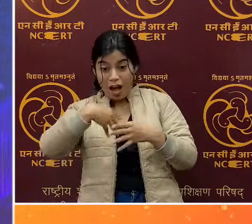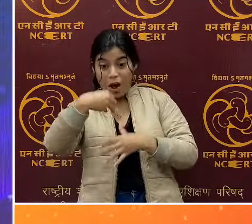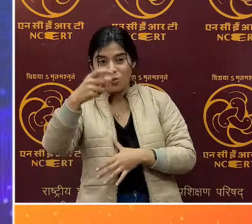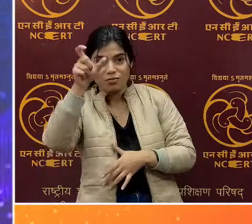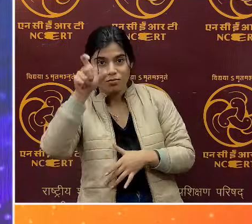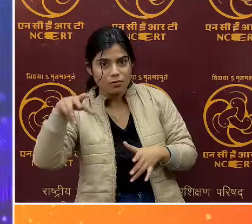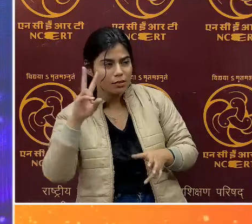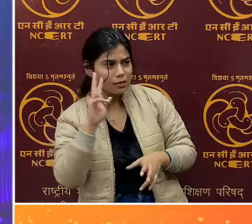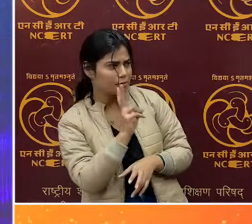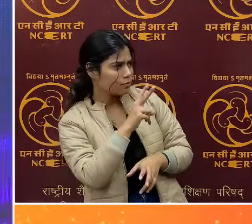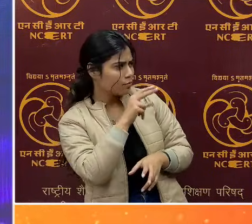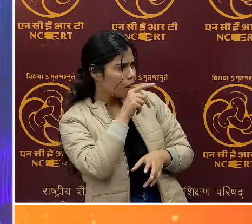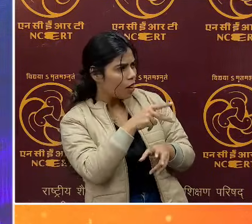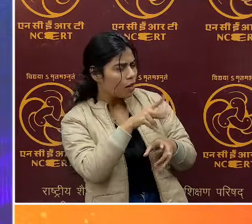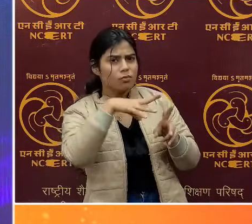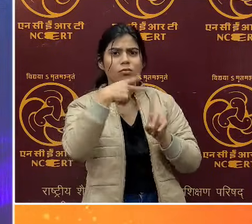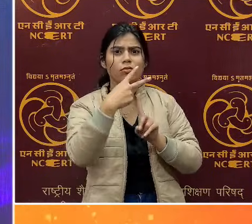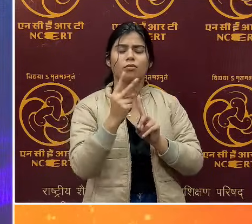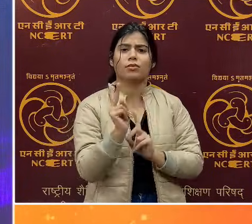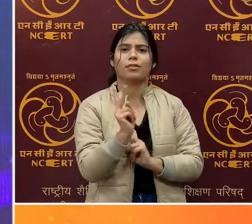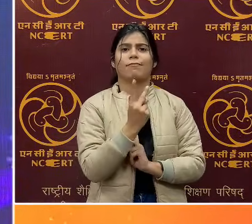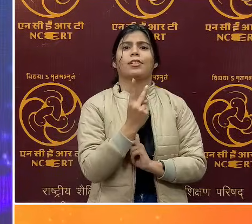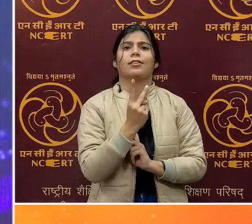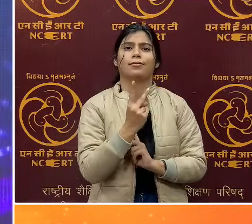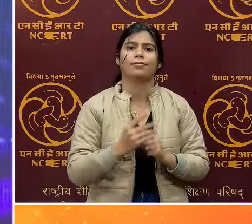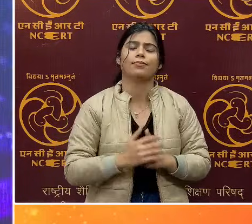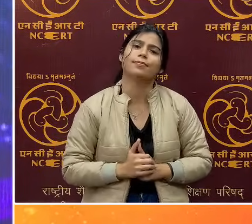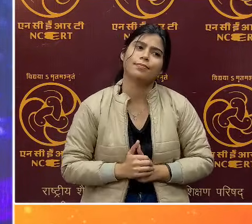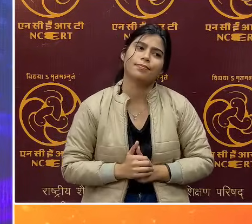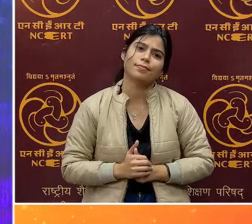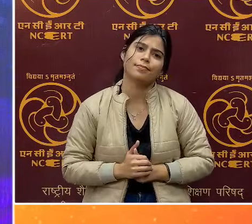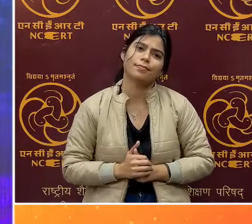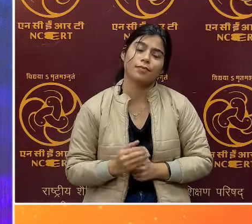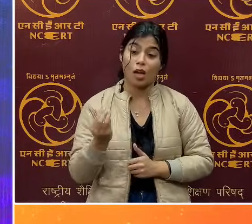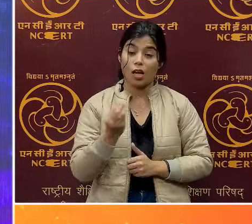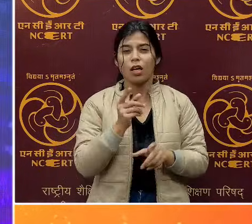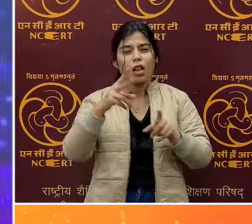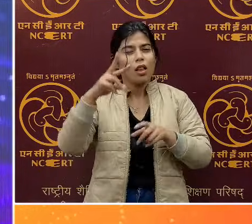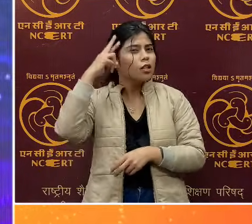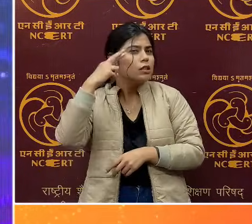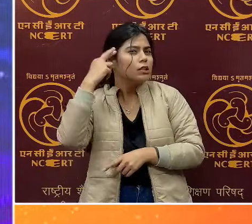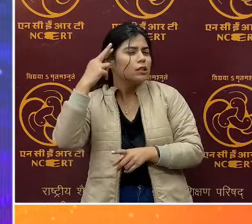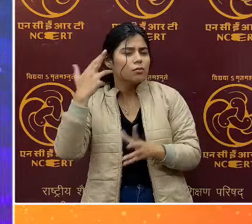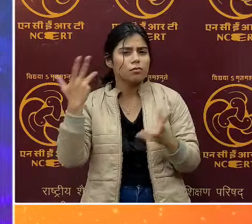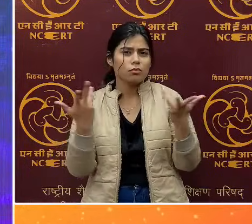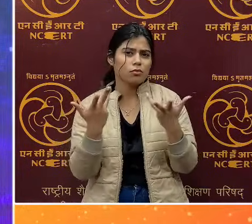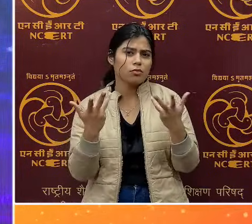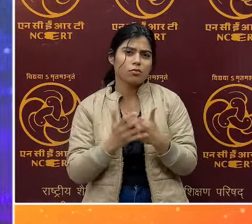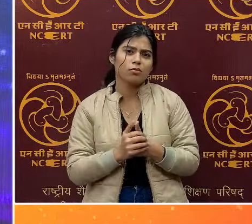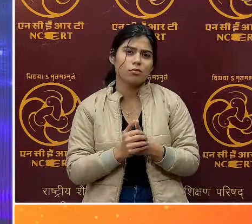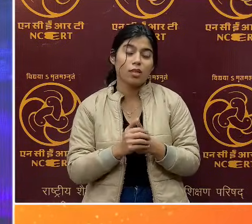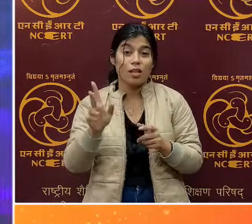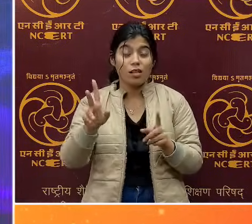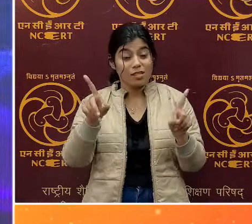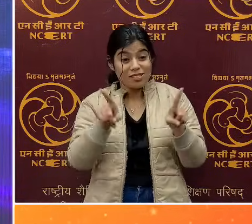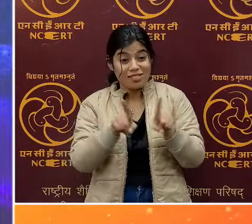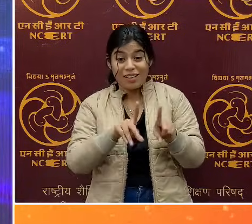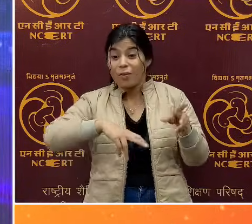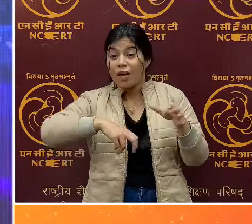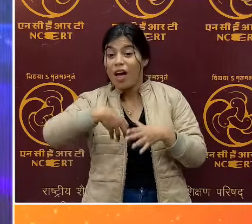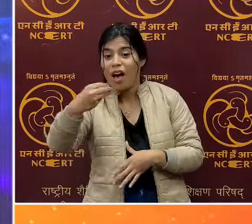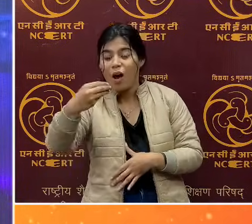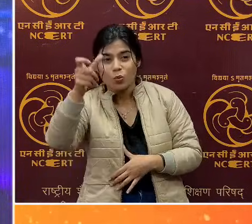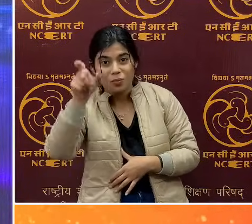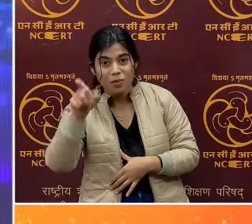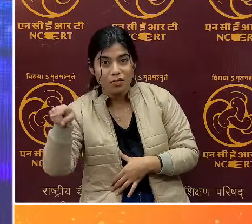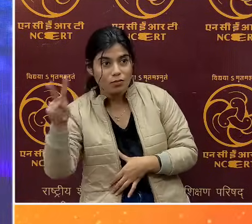image form, the word is written over it. Okay. Just for the reason that anybody sees that in the mirror, the person will see